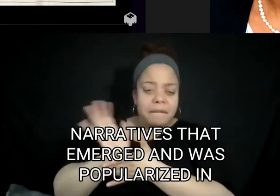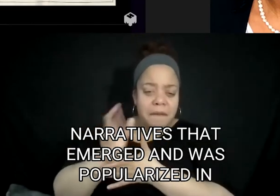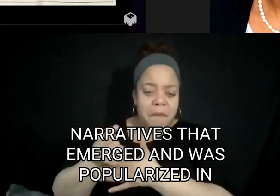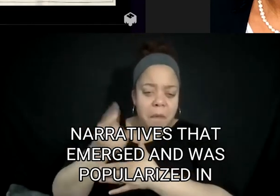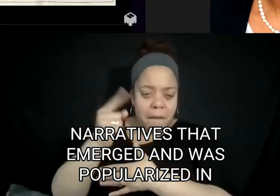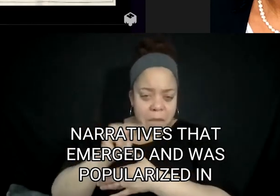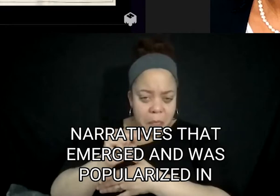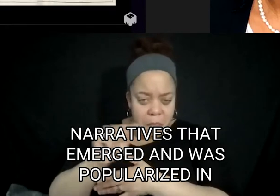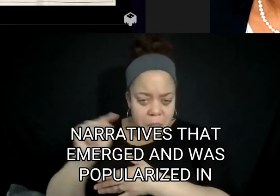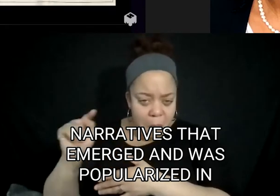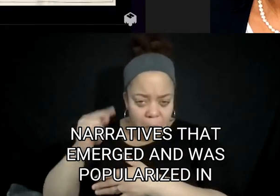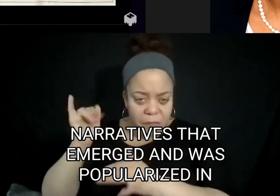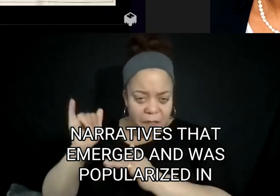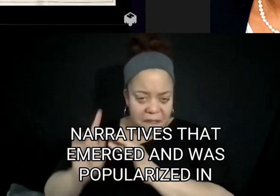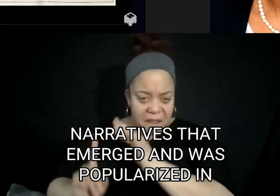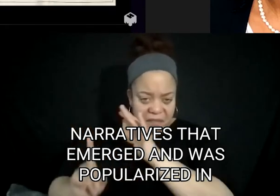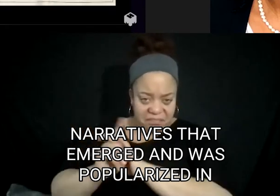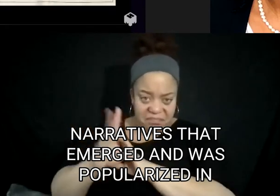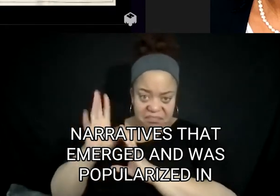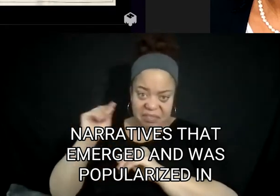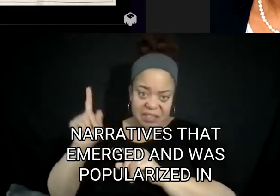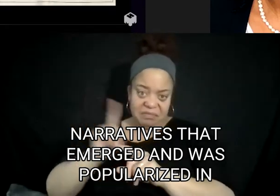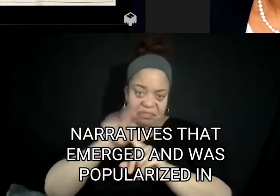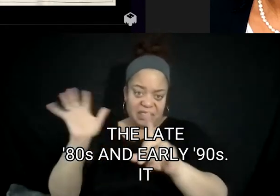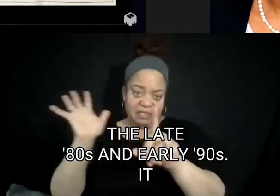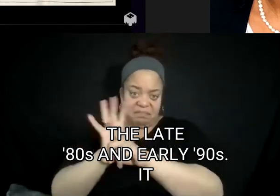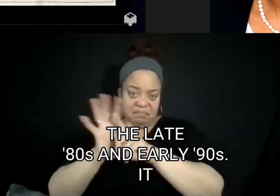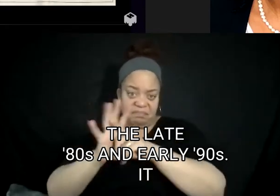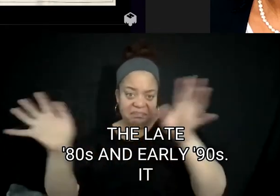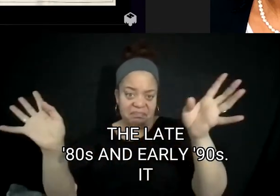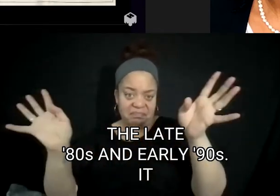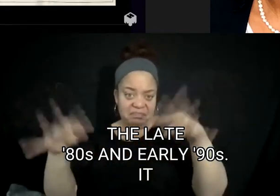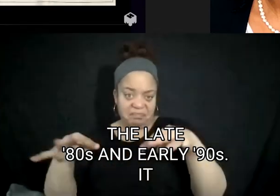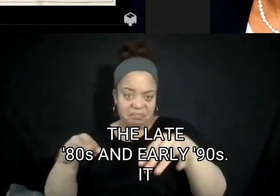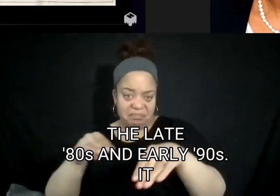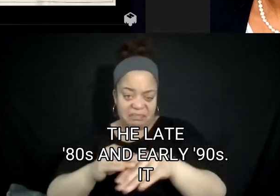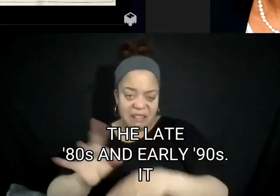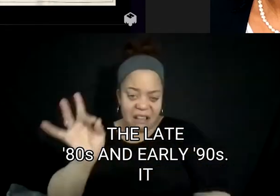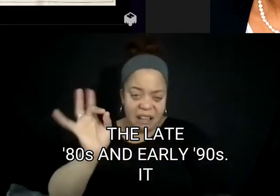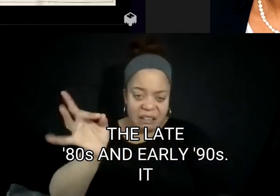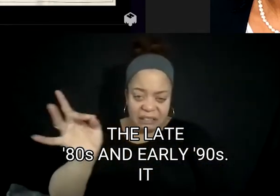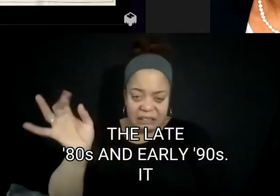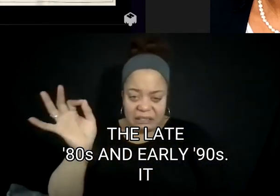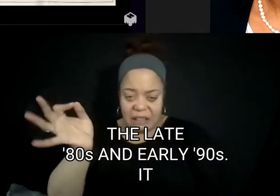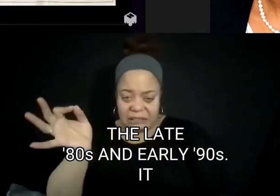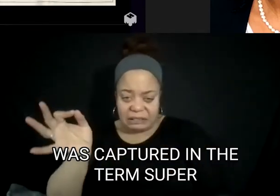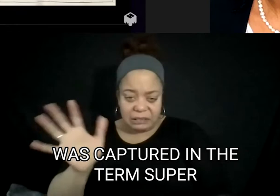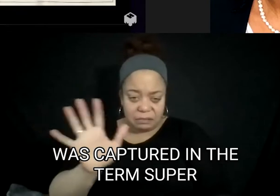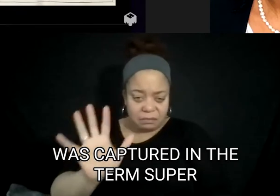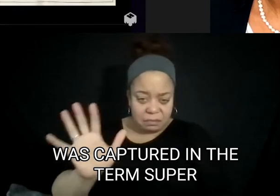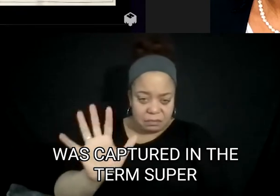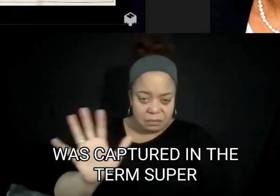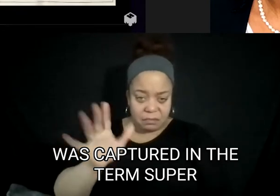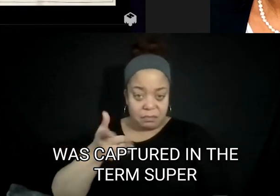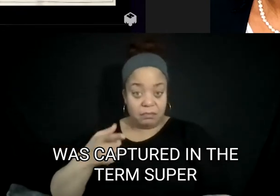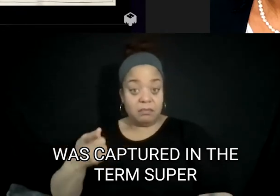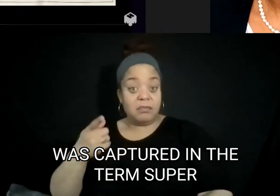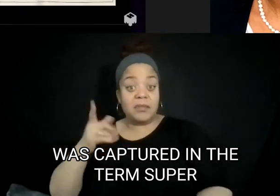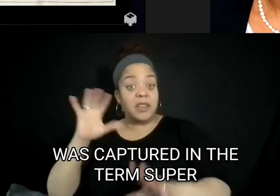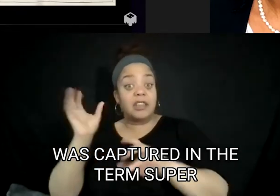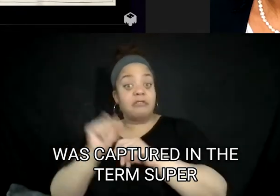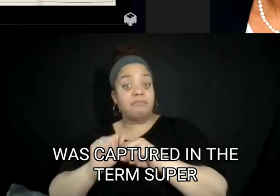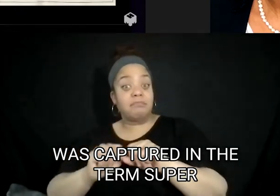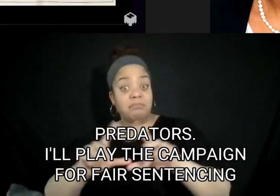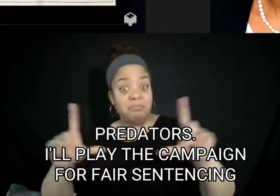term super predators. And I'll play the campaign for fair sentencing of youth. They produced this